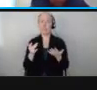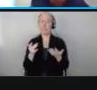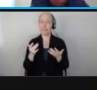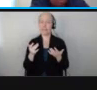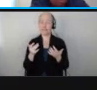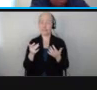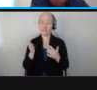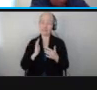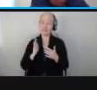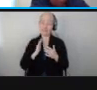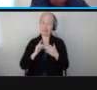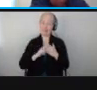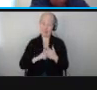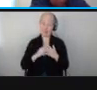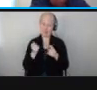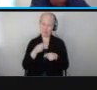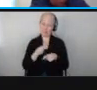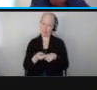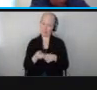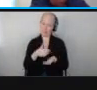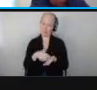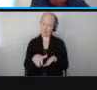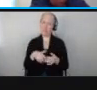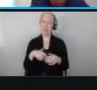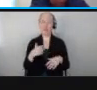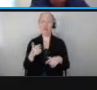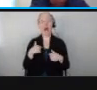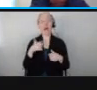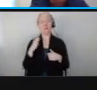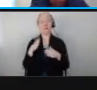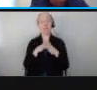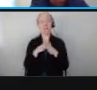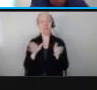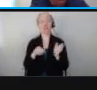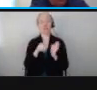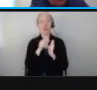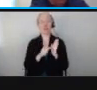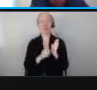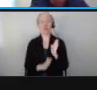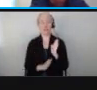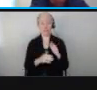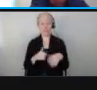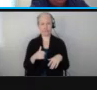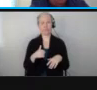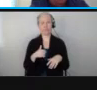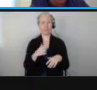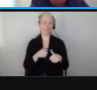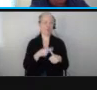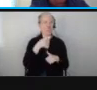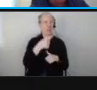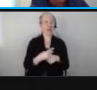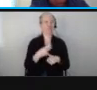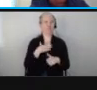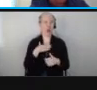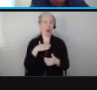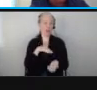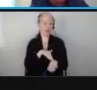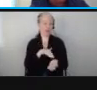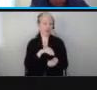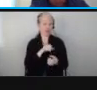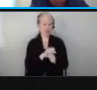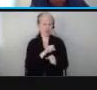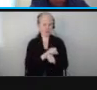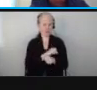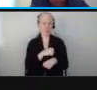core. My first career was as a general surgeon. The first half of my medical career, I worked in that arena. As a surgeon,